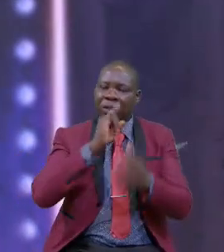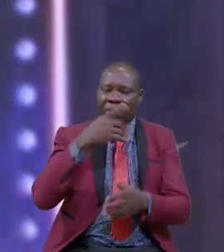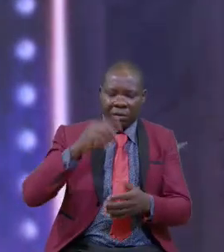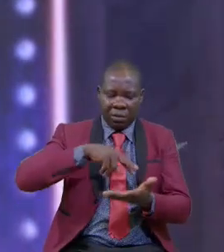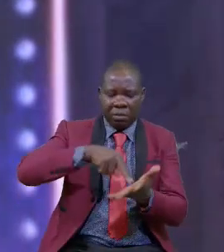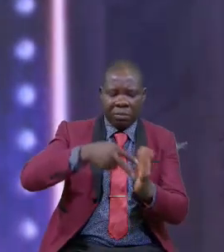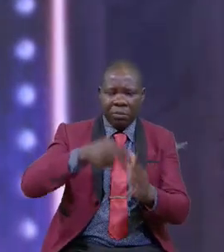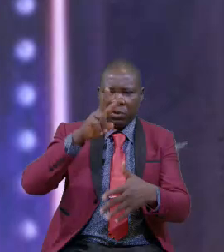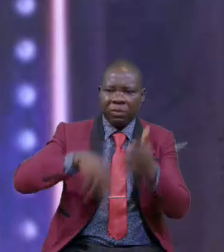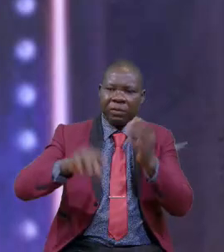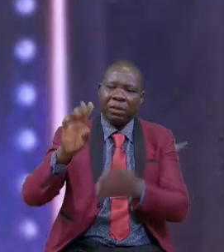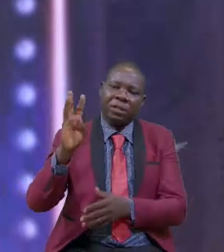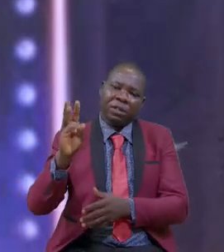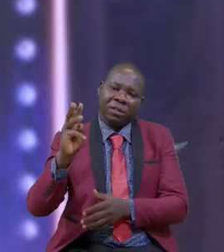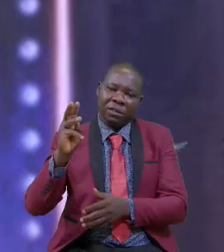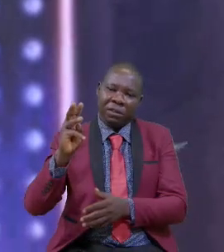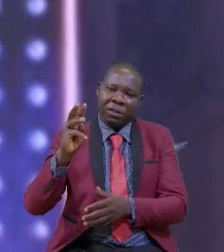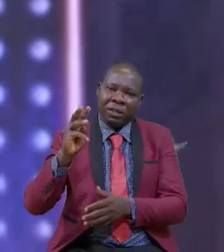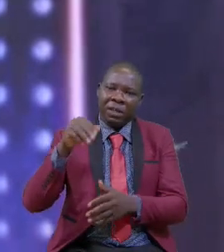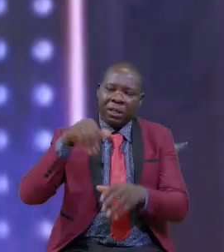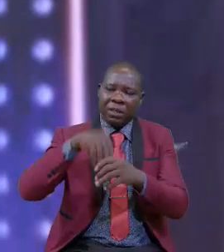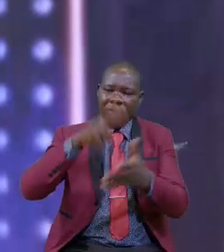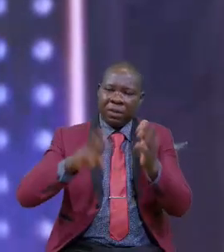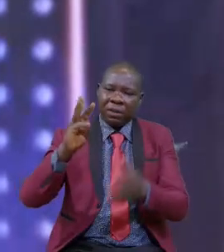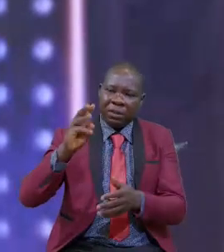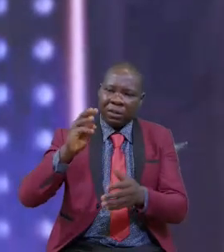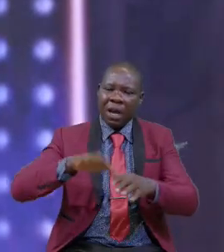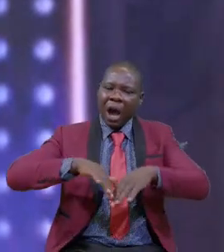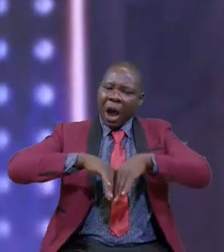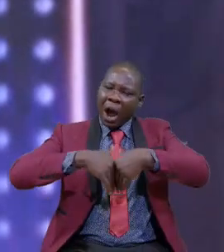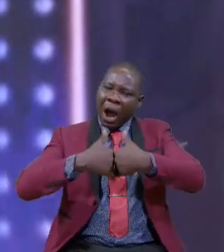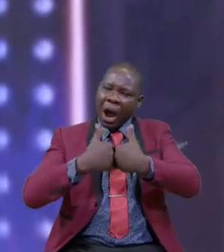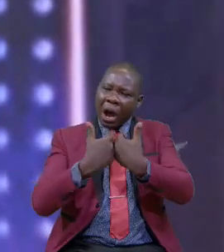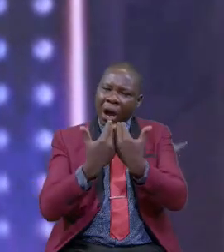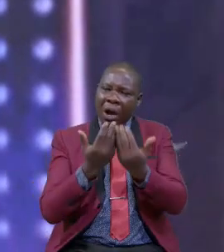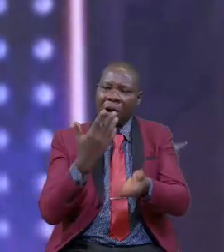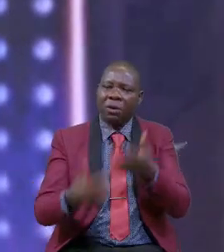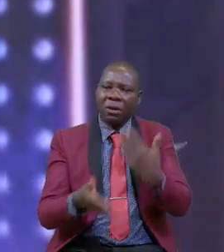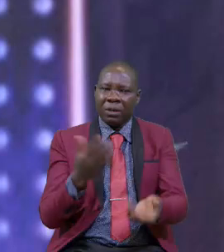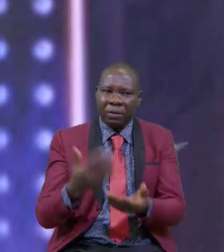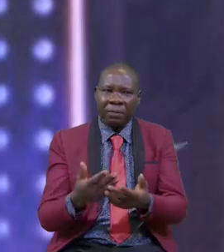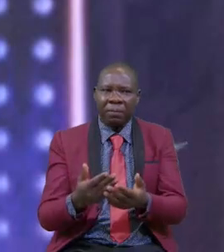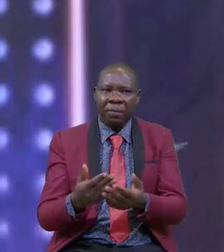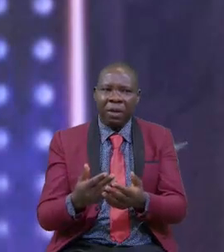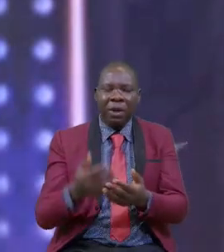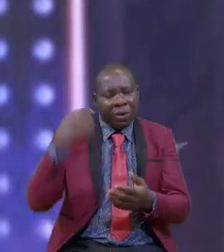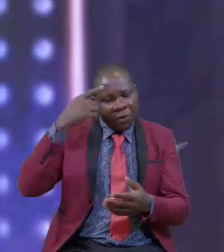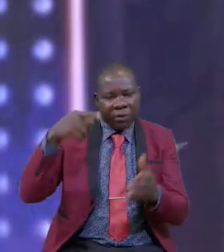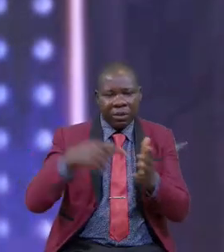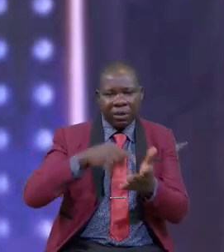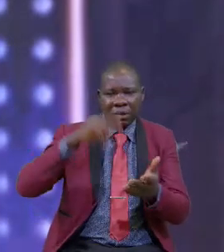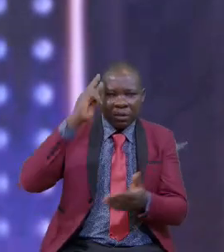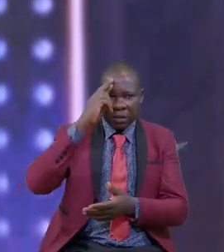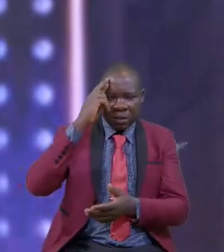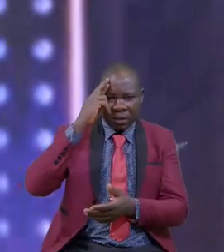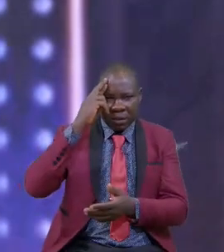verse 16, how be it? For this cause, for this reason, I